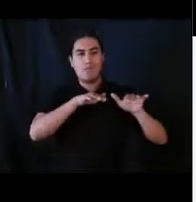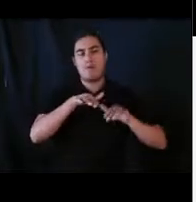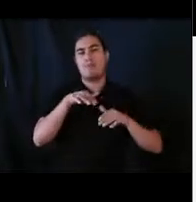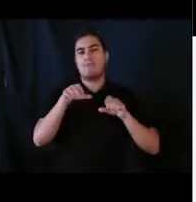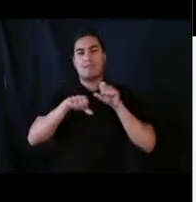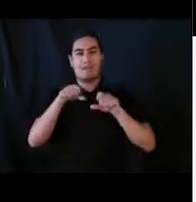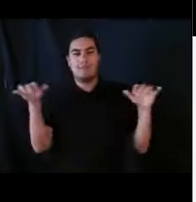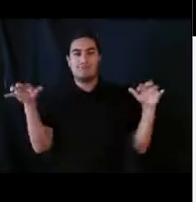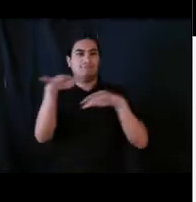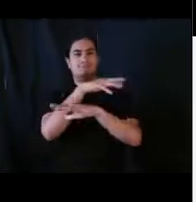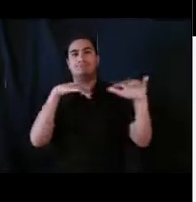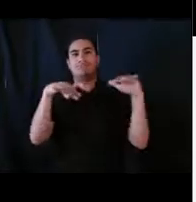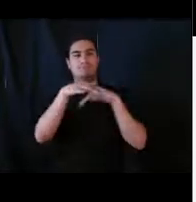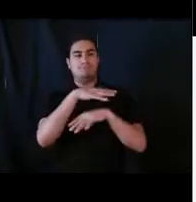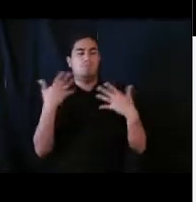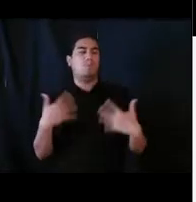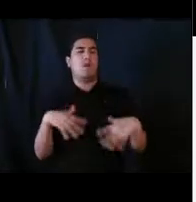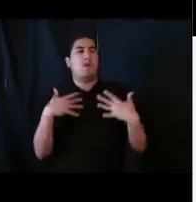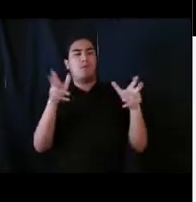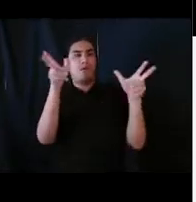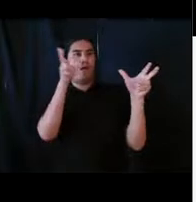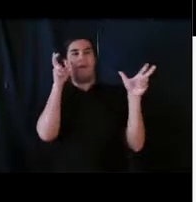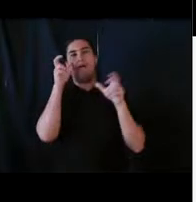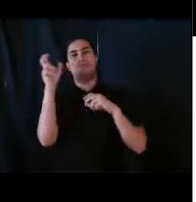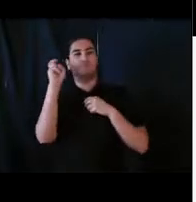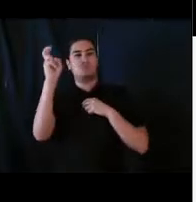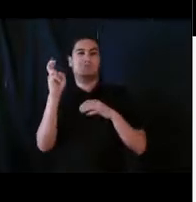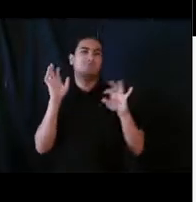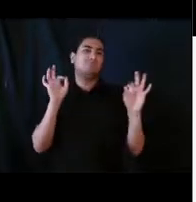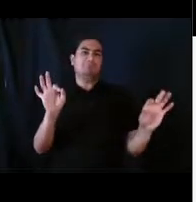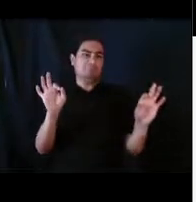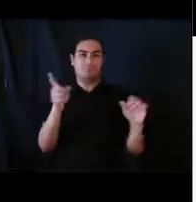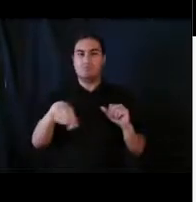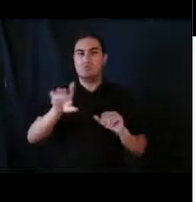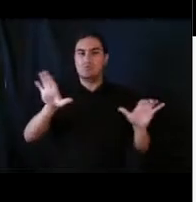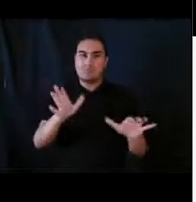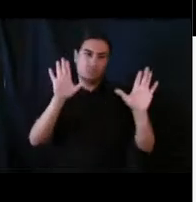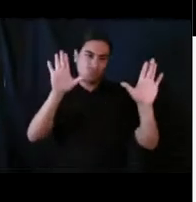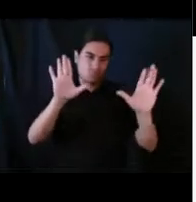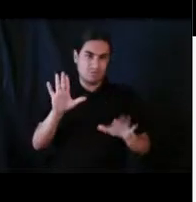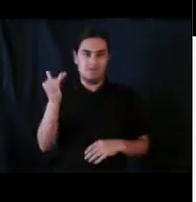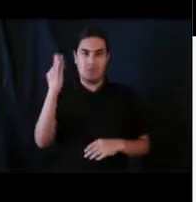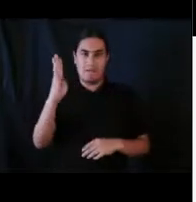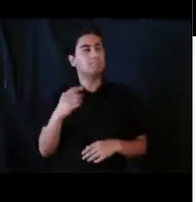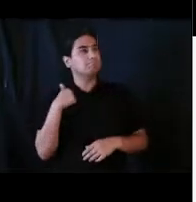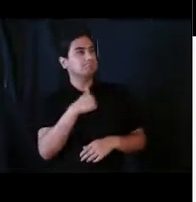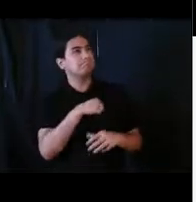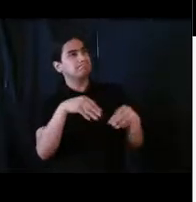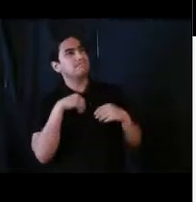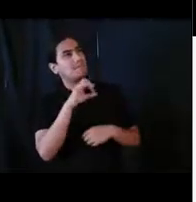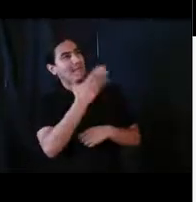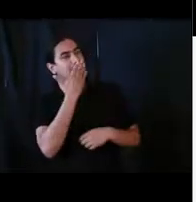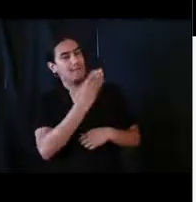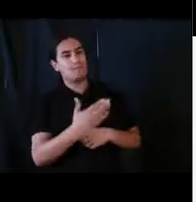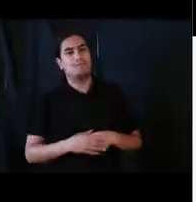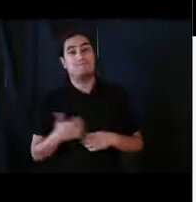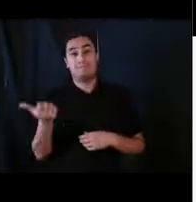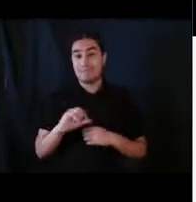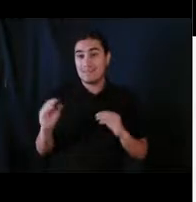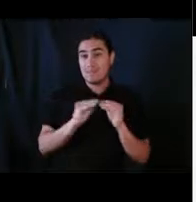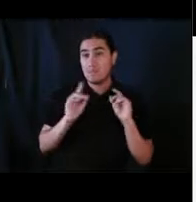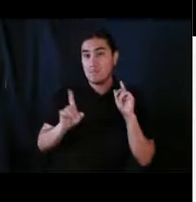a transportation euphoria really right there on the corner so you're doing a really good job okay we'll take it thank you you have any other